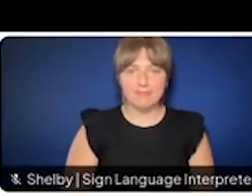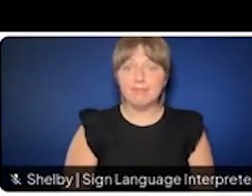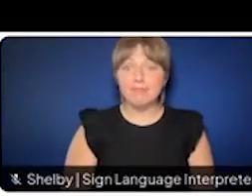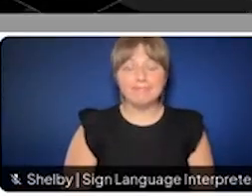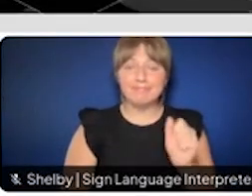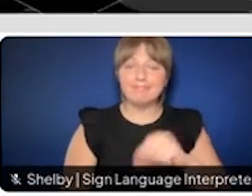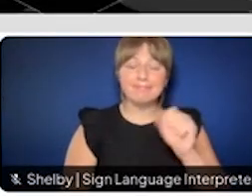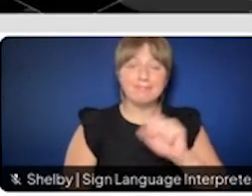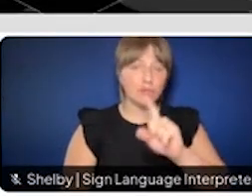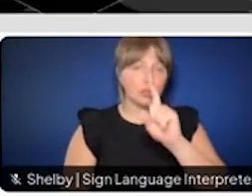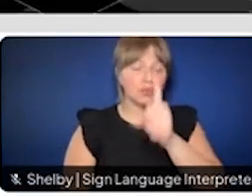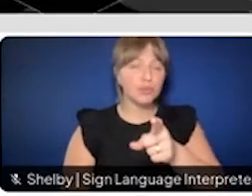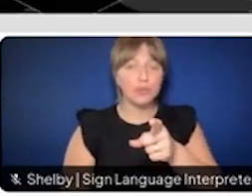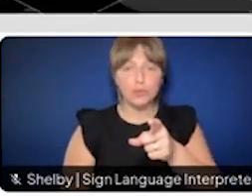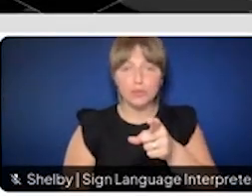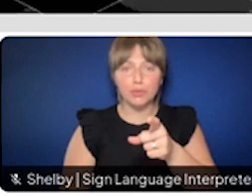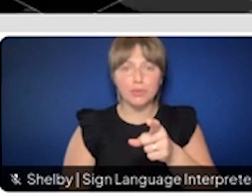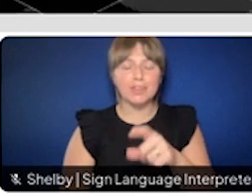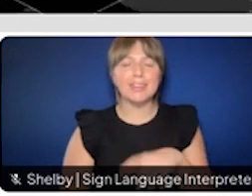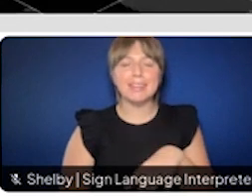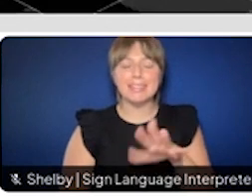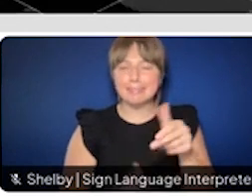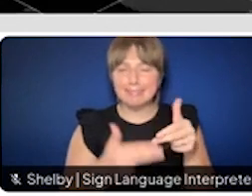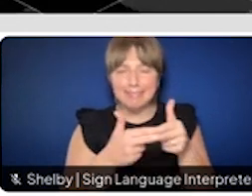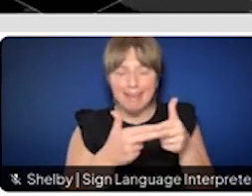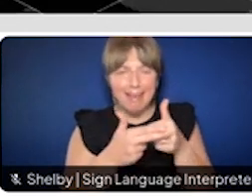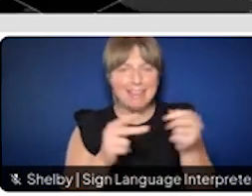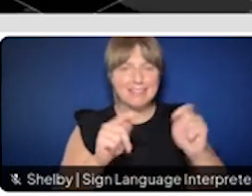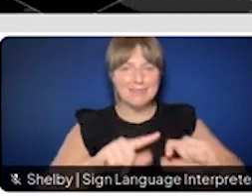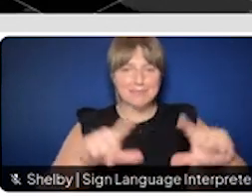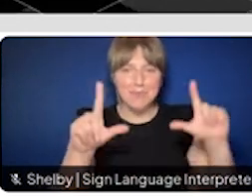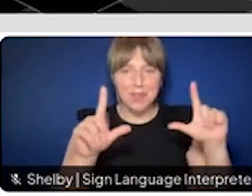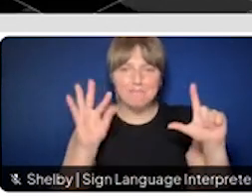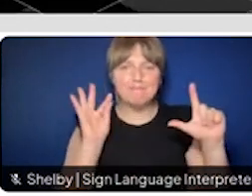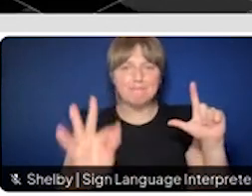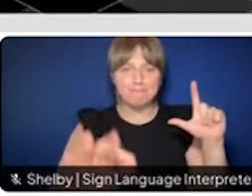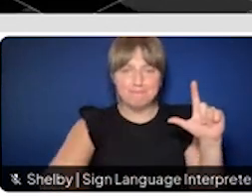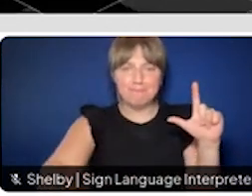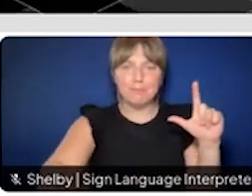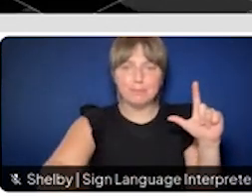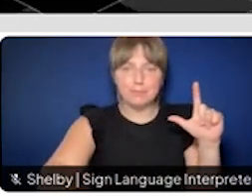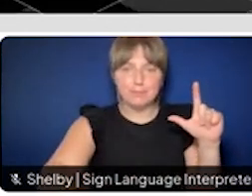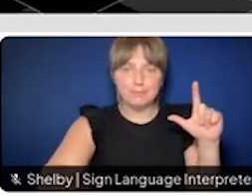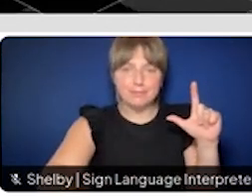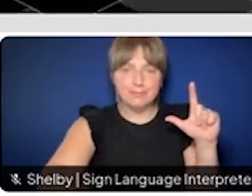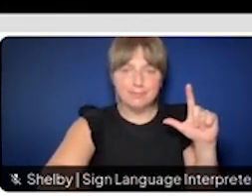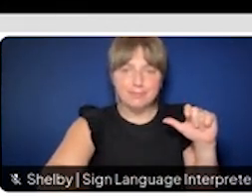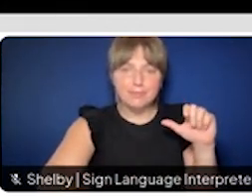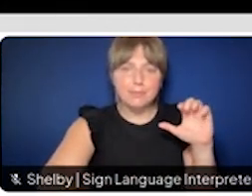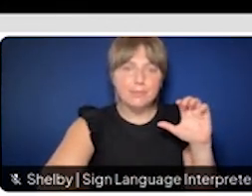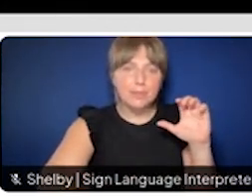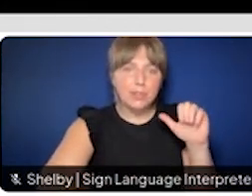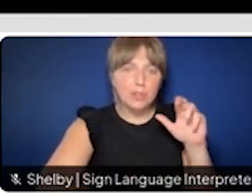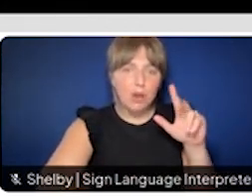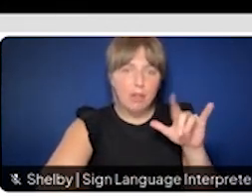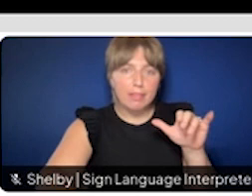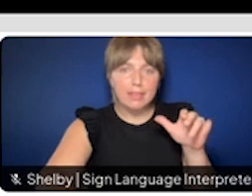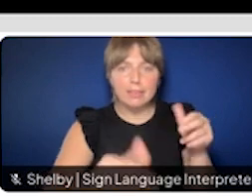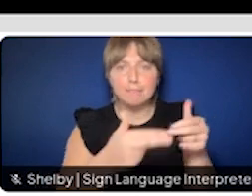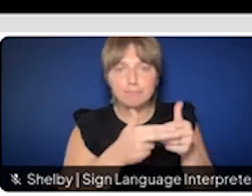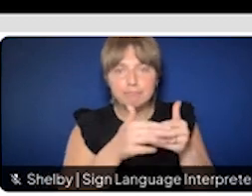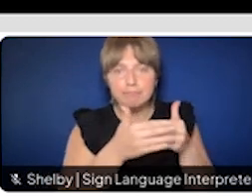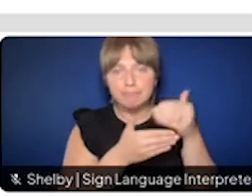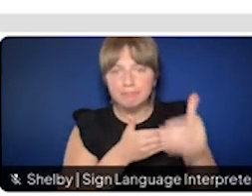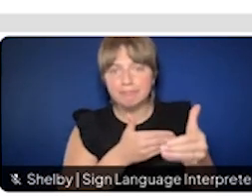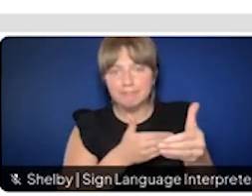Sure. Let's see what the slides pull up here. Perfect. All right, Carl, if you want to just go to the next slide. And